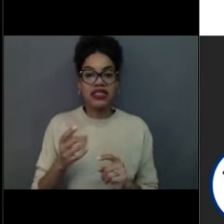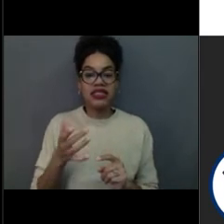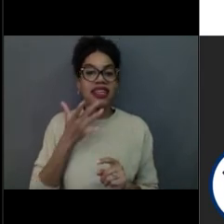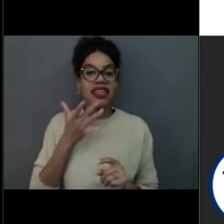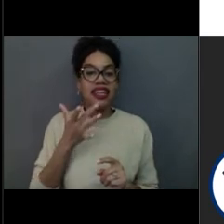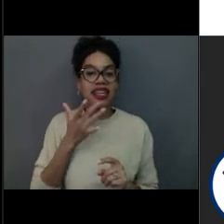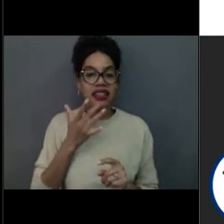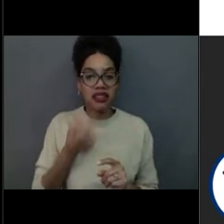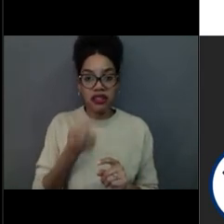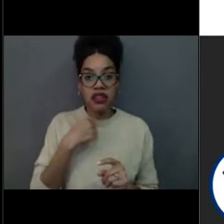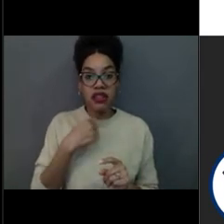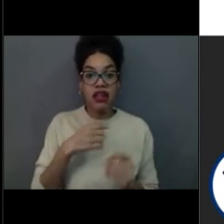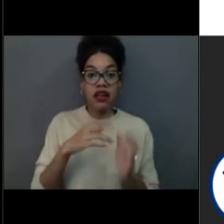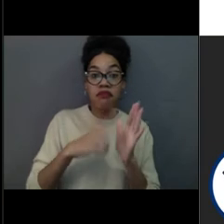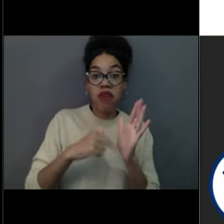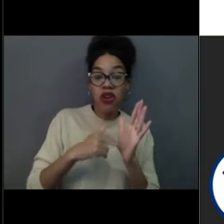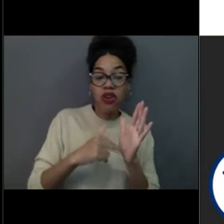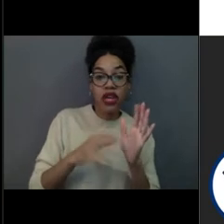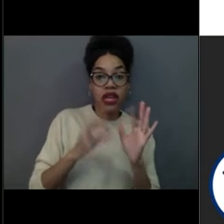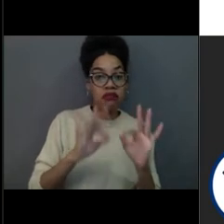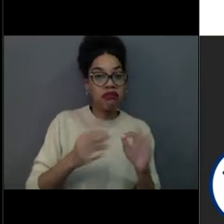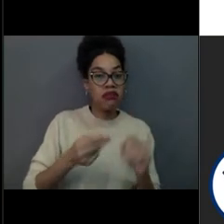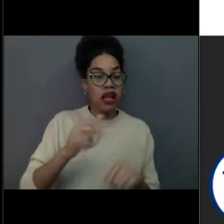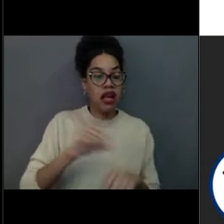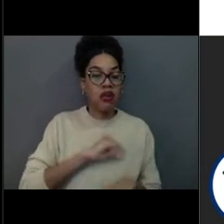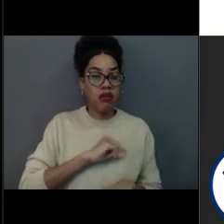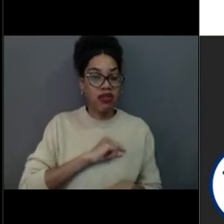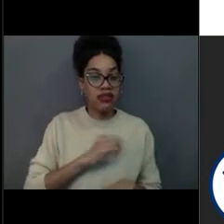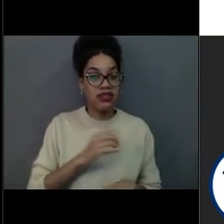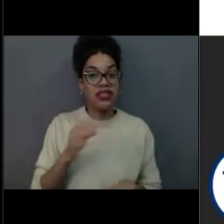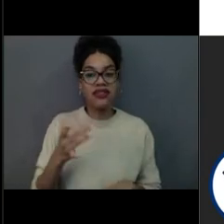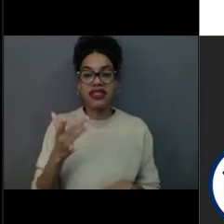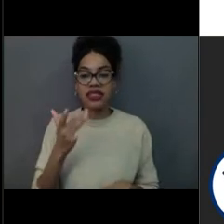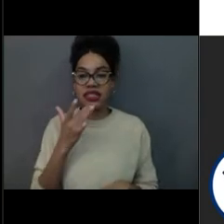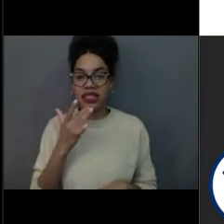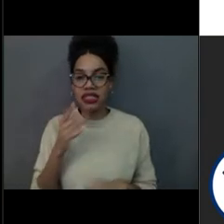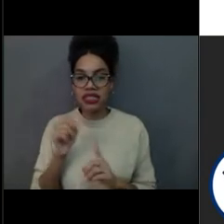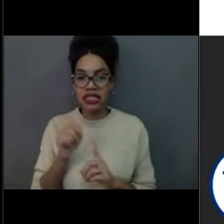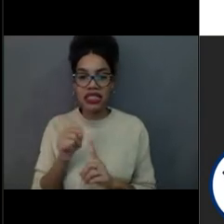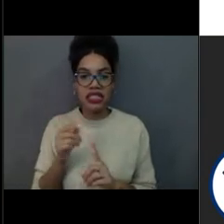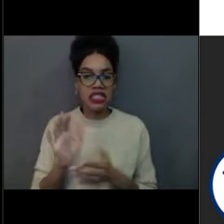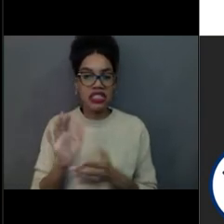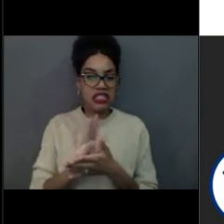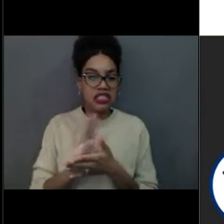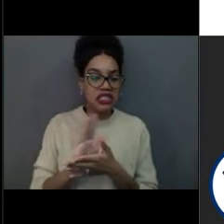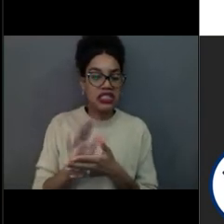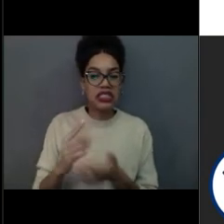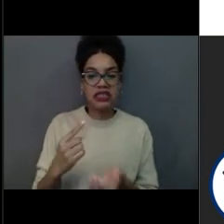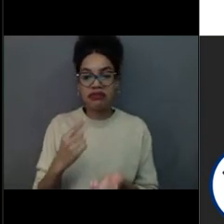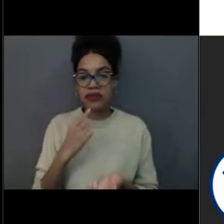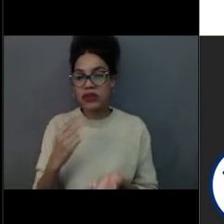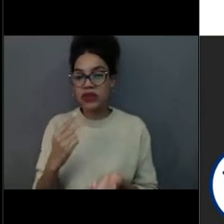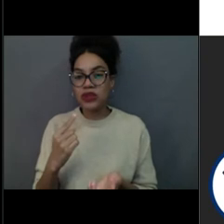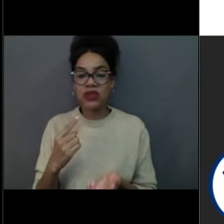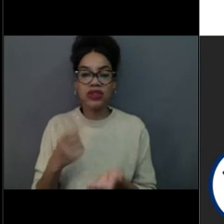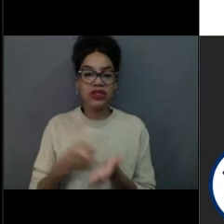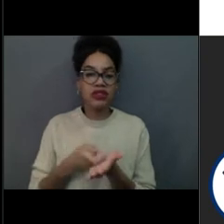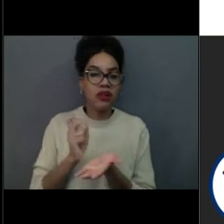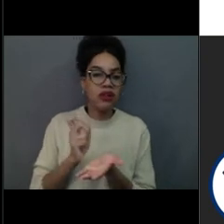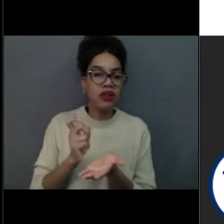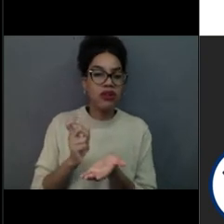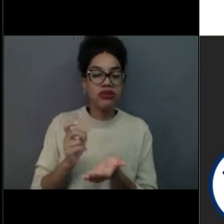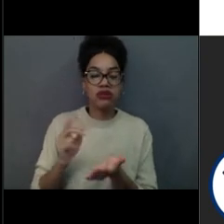I've got a high quality piece of fish there. If I'm tasting some flavors like bitter or smelling something like cheesy,